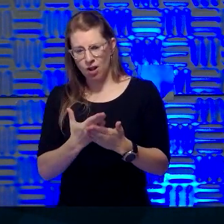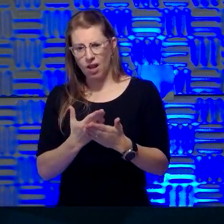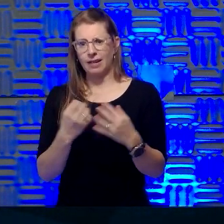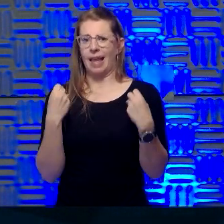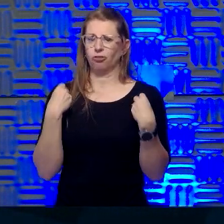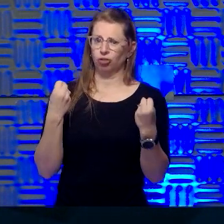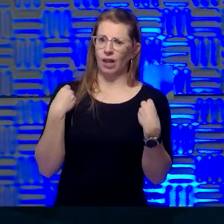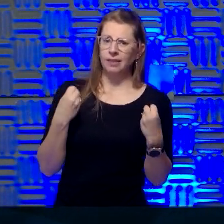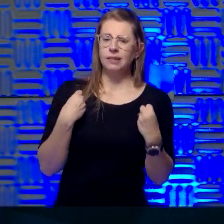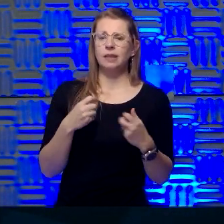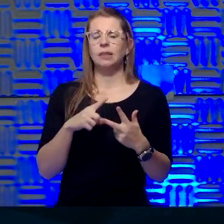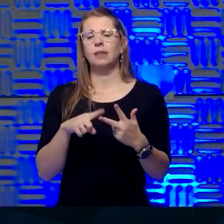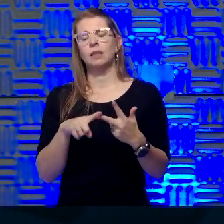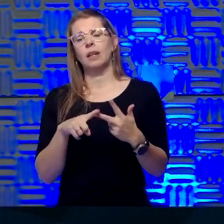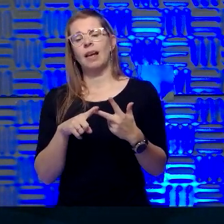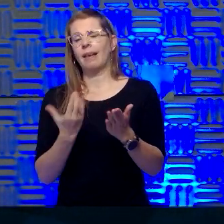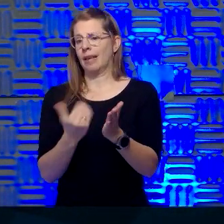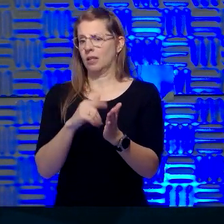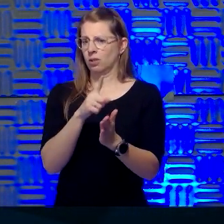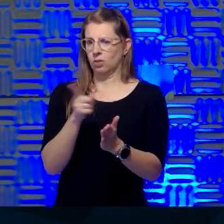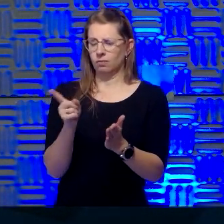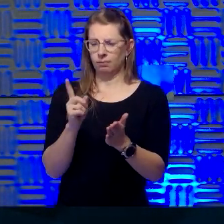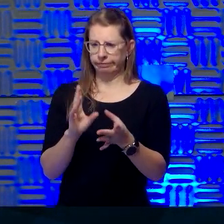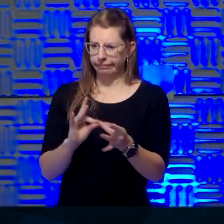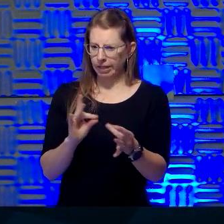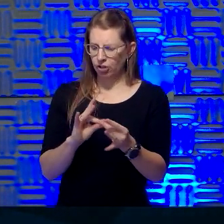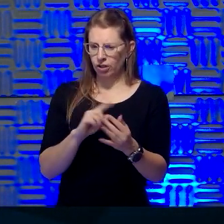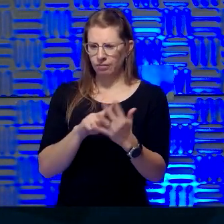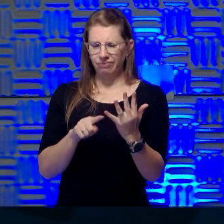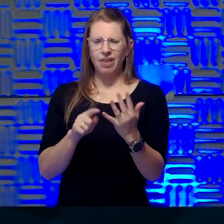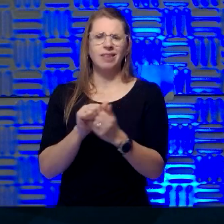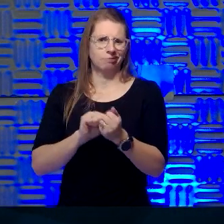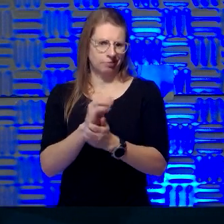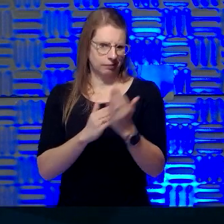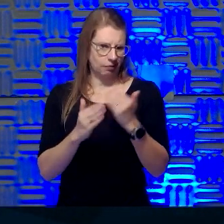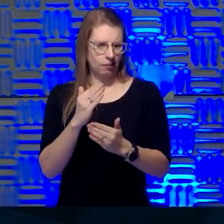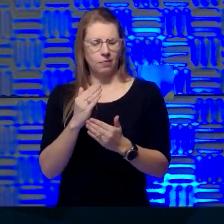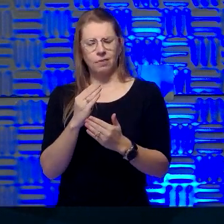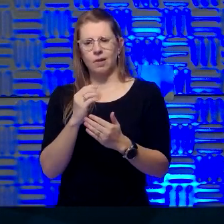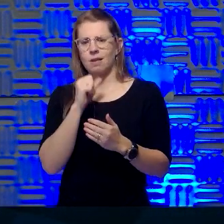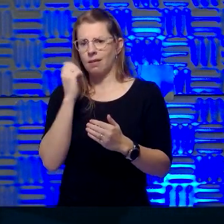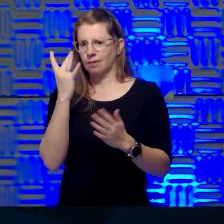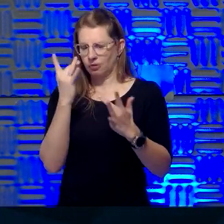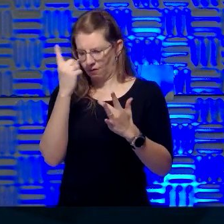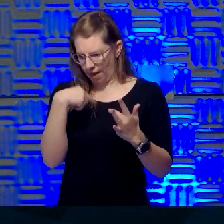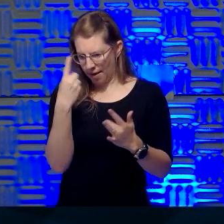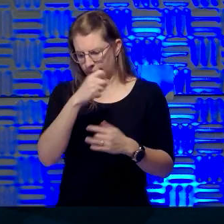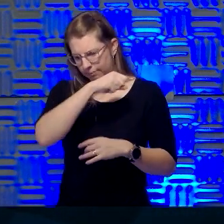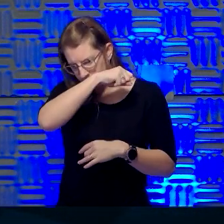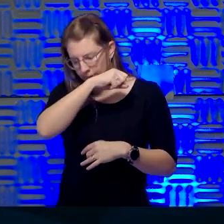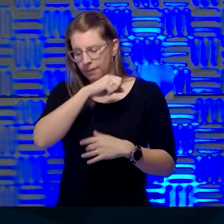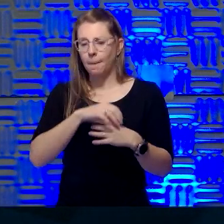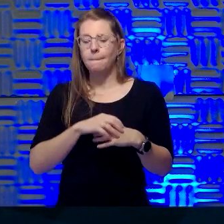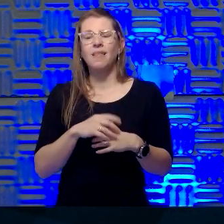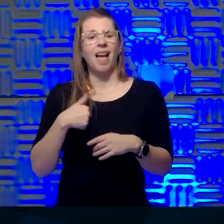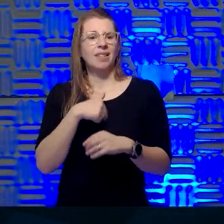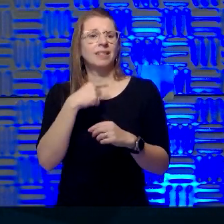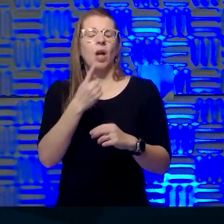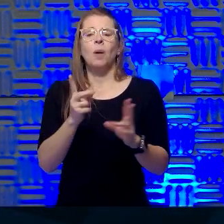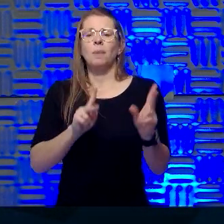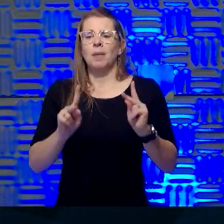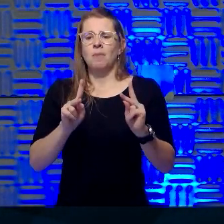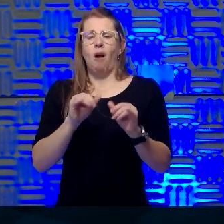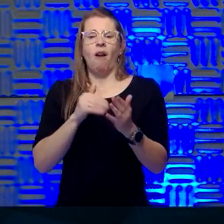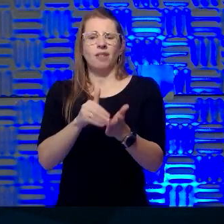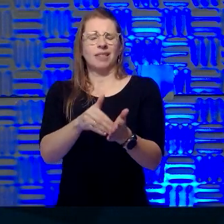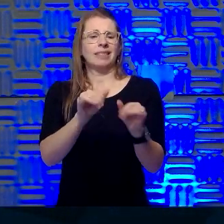exercising. And then again, as you guys all talked about, all the hygiene. And again, I tell people all the time, just if you don't feel good, stay